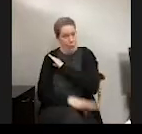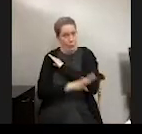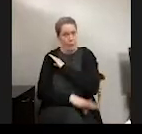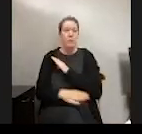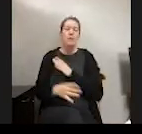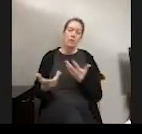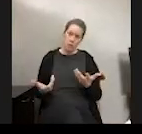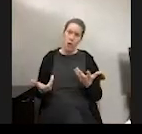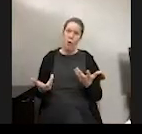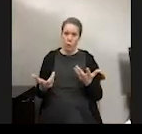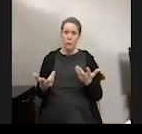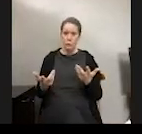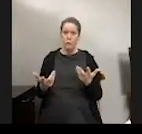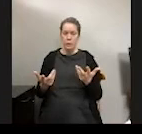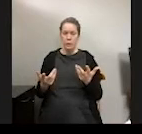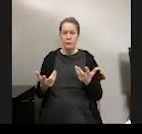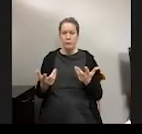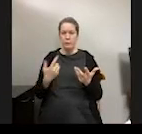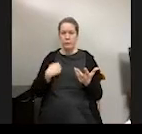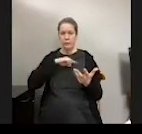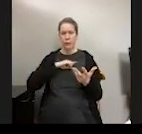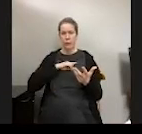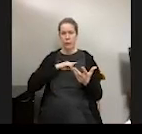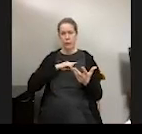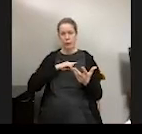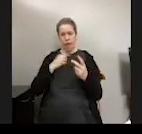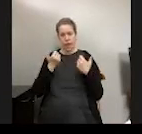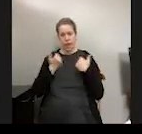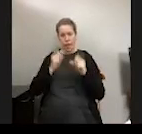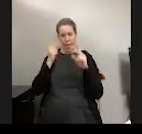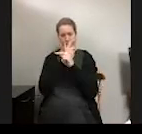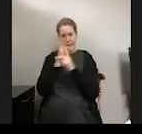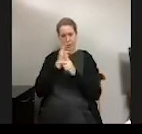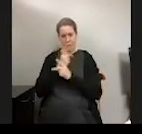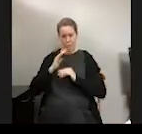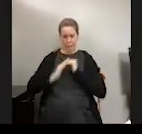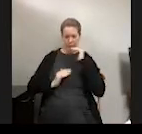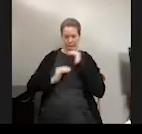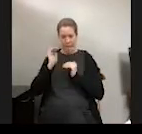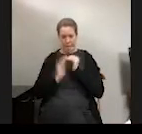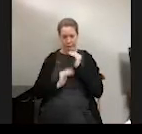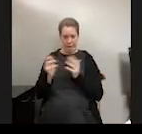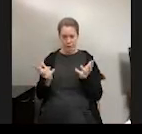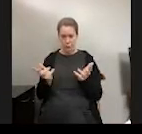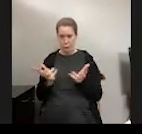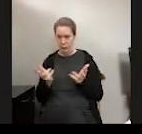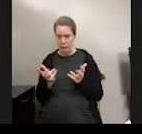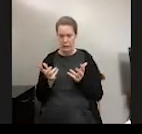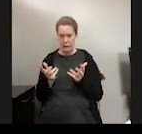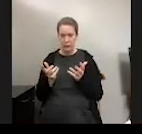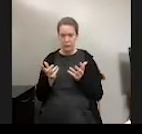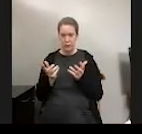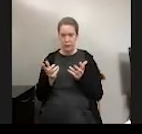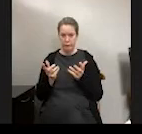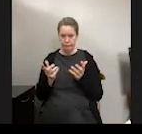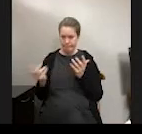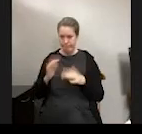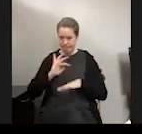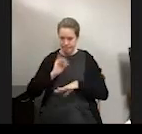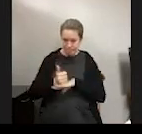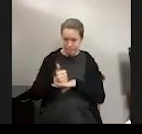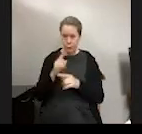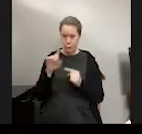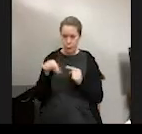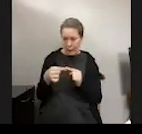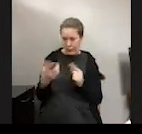everyone decides on their comfort levels and what is really the most important to them about their projects. One of